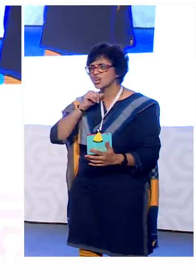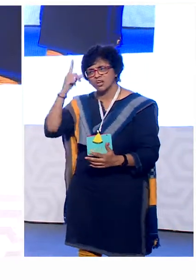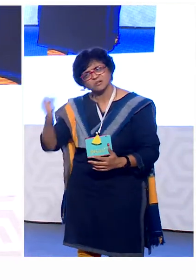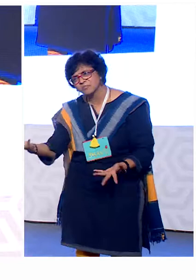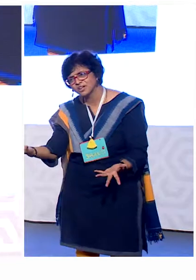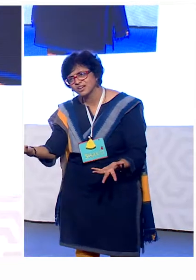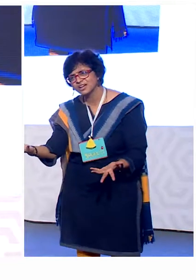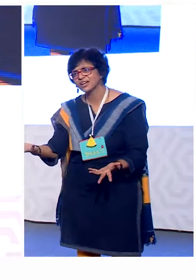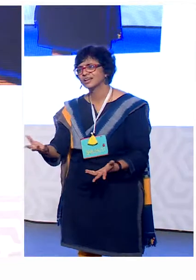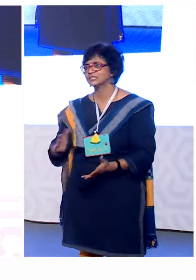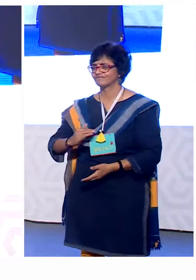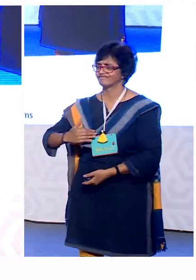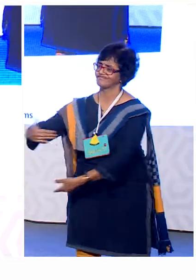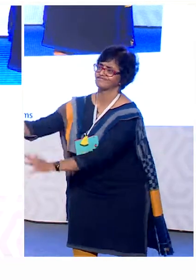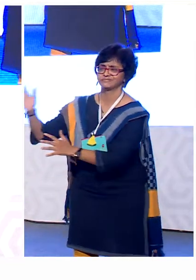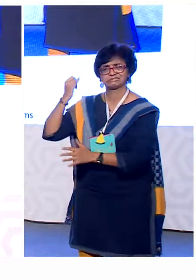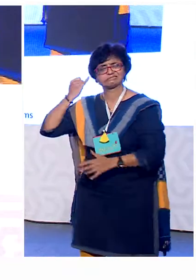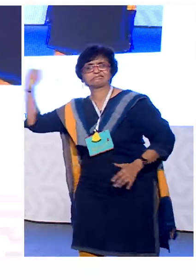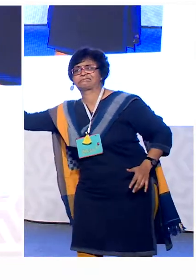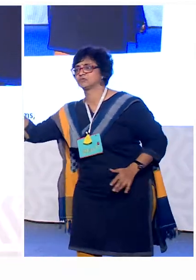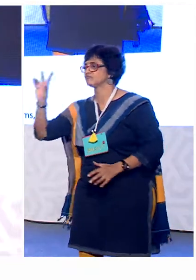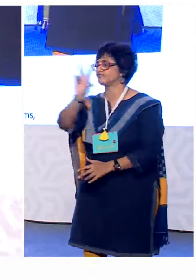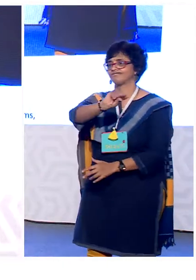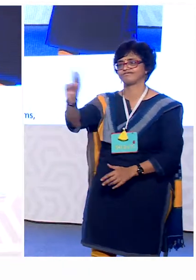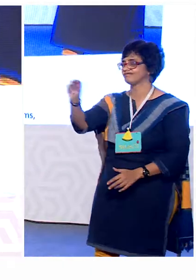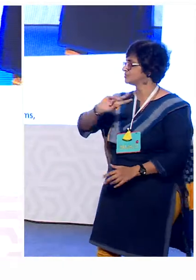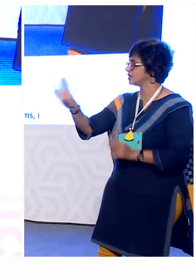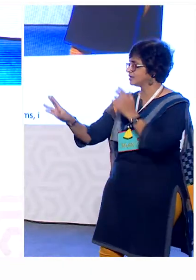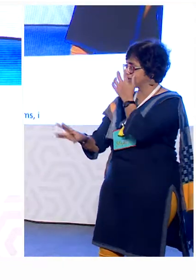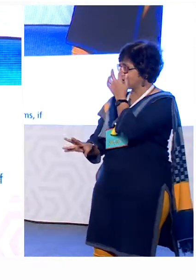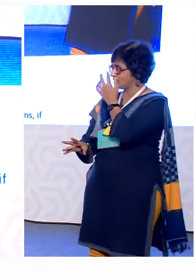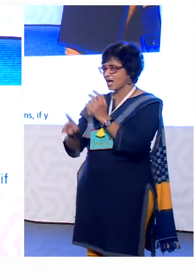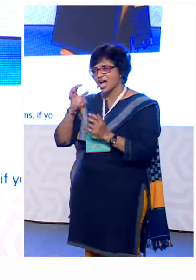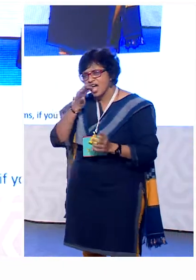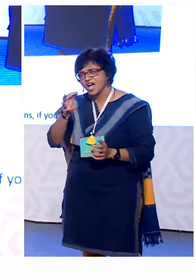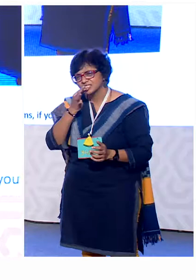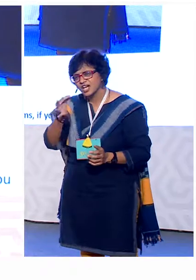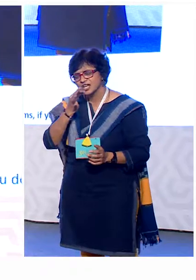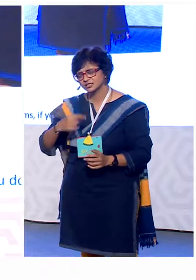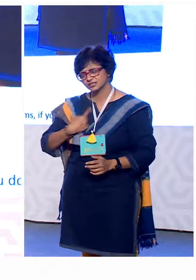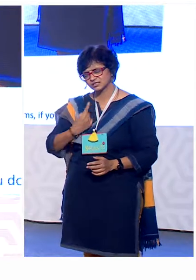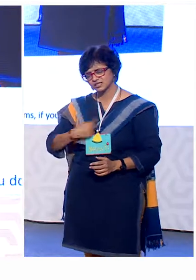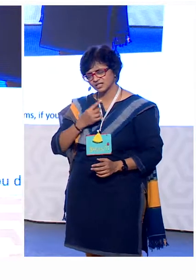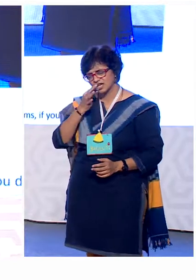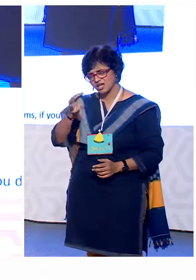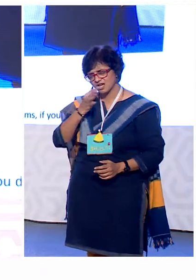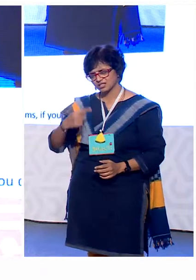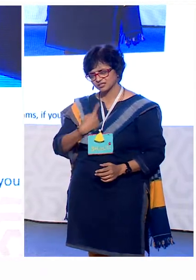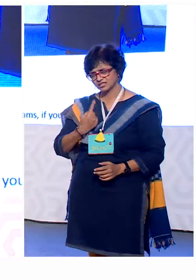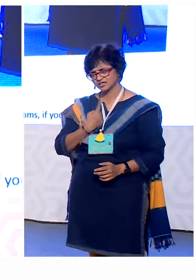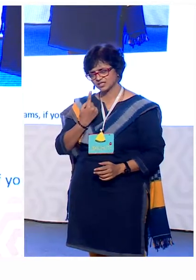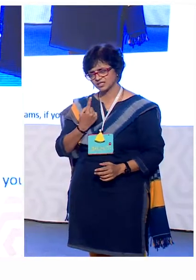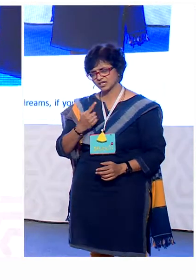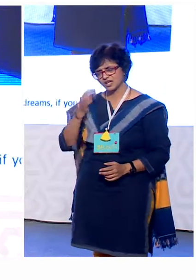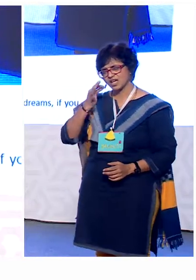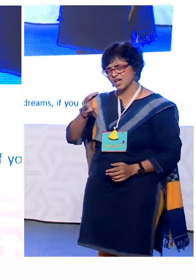you push them away, don't worry. In an unguarded moment, 36 hours from asking yourself this question, you'll be sitting in traffic or sitting on the toilet, that's the other,